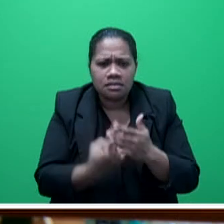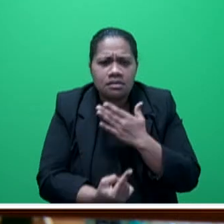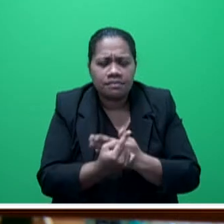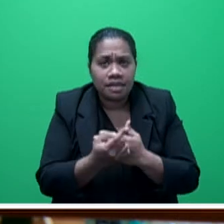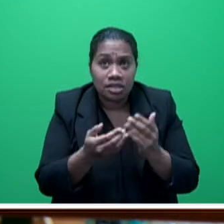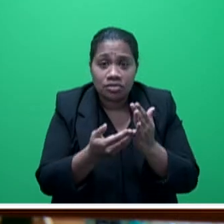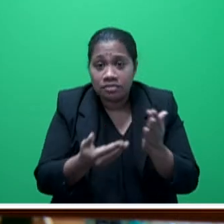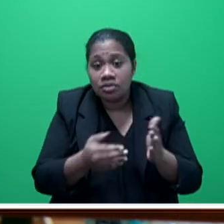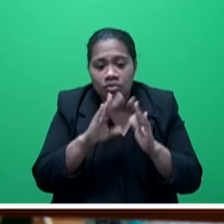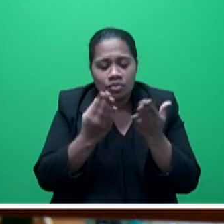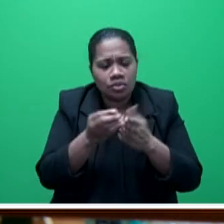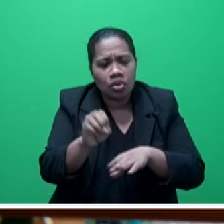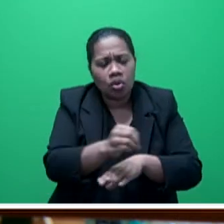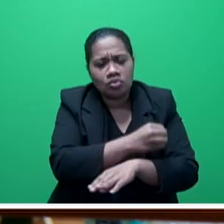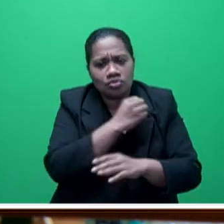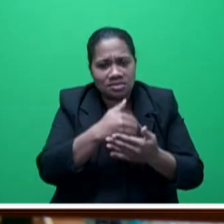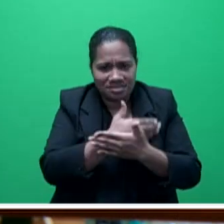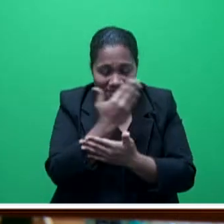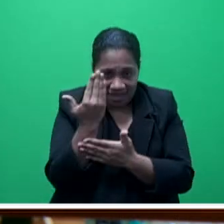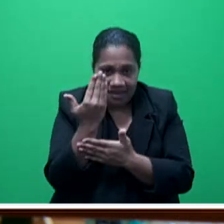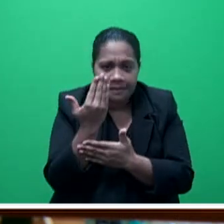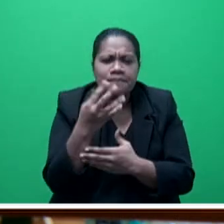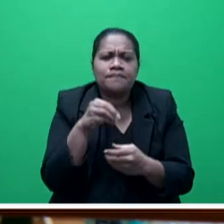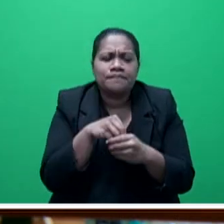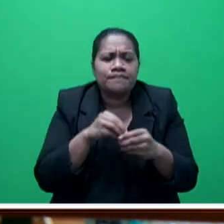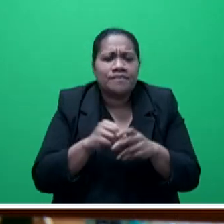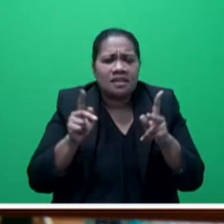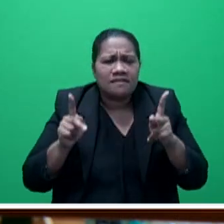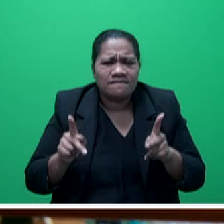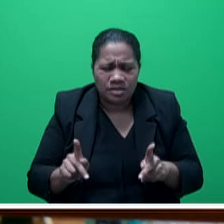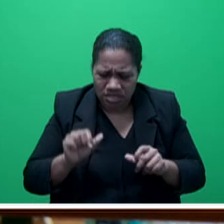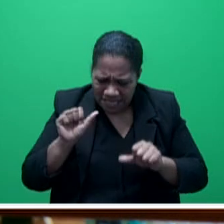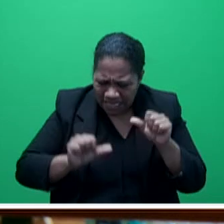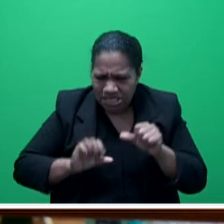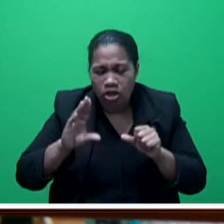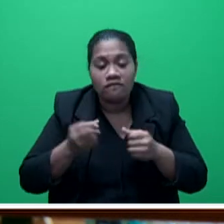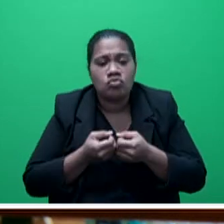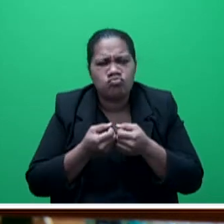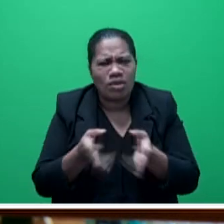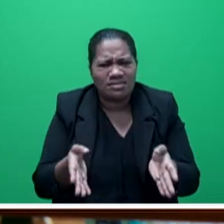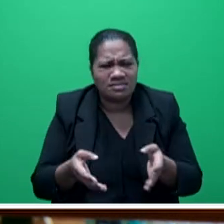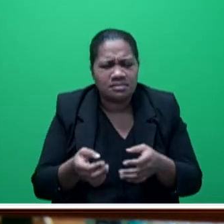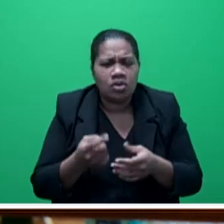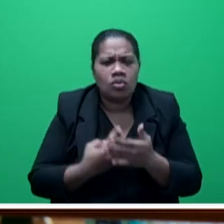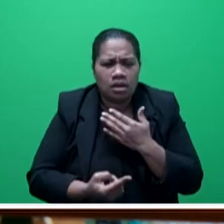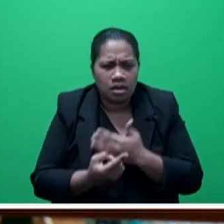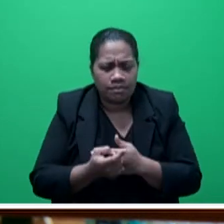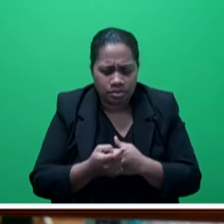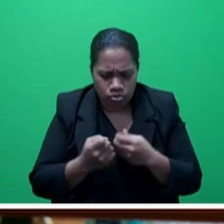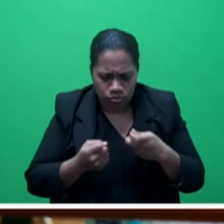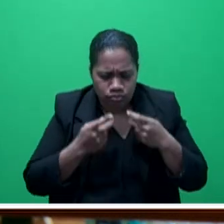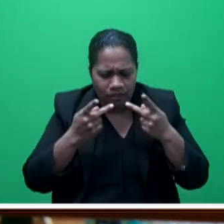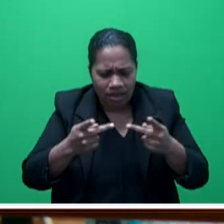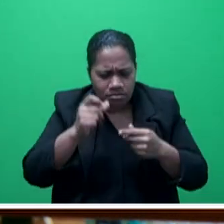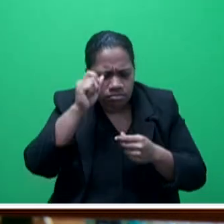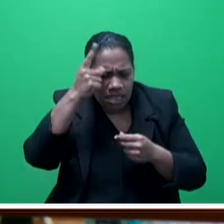Day by Honorable Minister for Economy. It involves the physical analysis of the waste composition to provide a detailed understanding